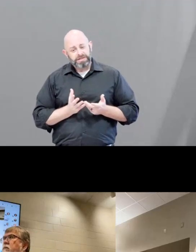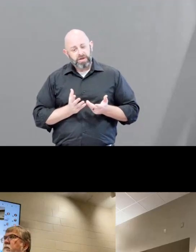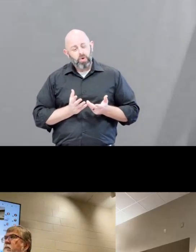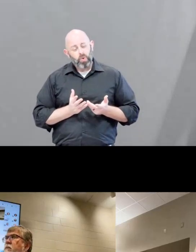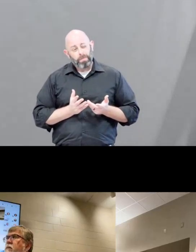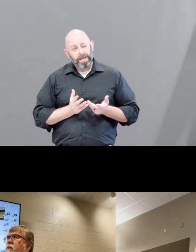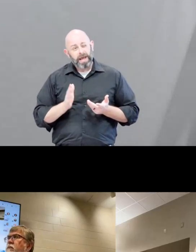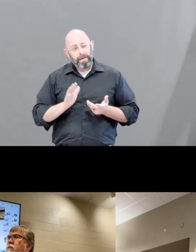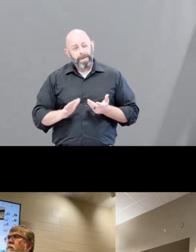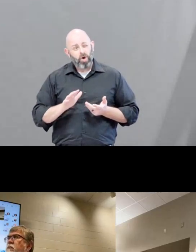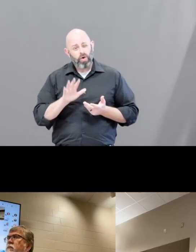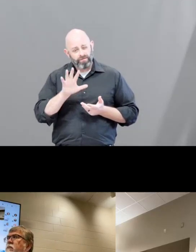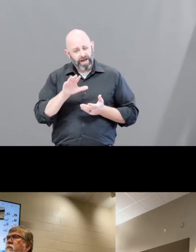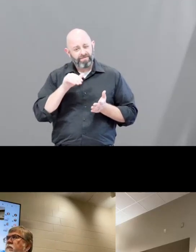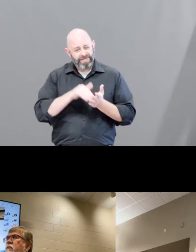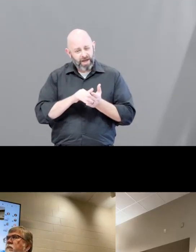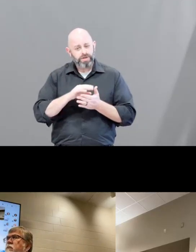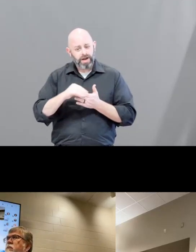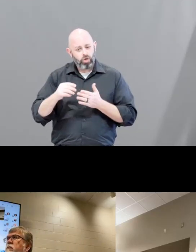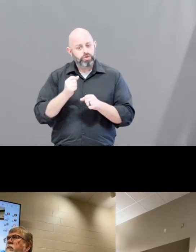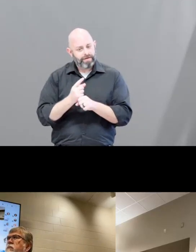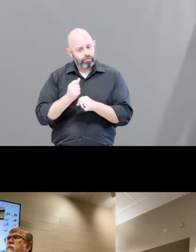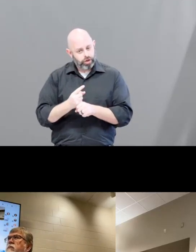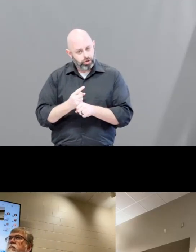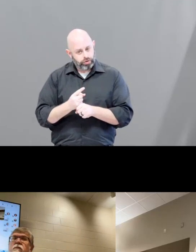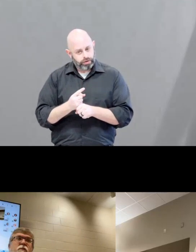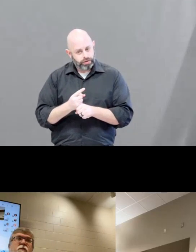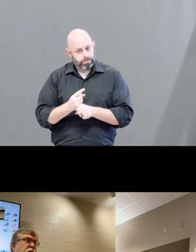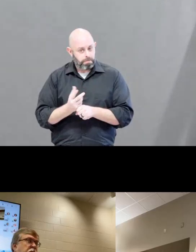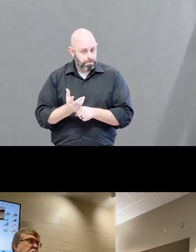It'll be about $5,000 a year.